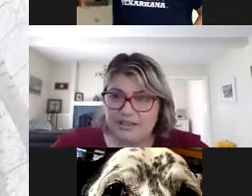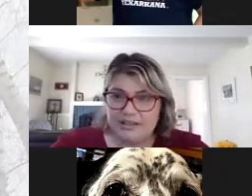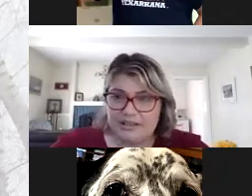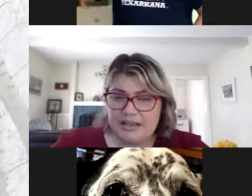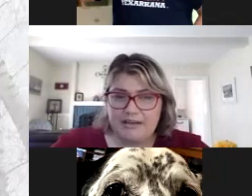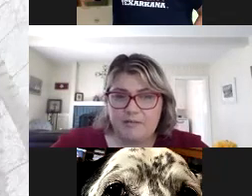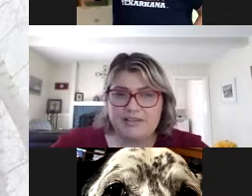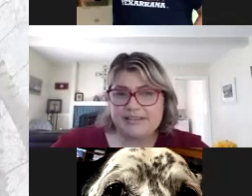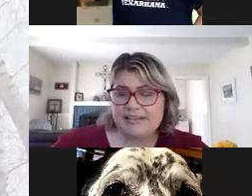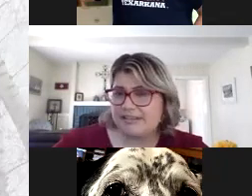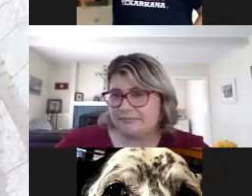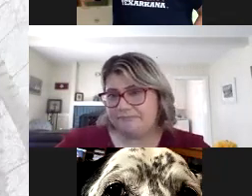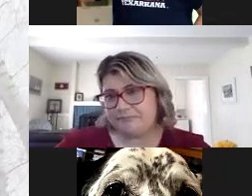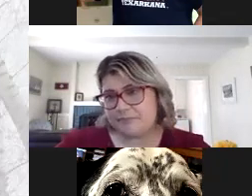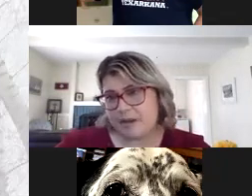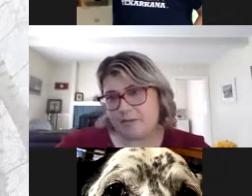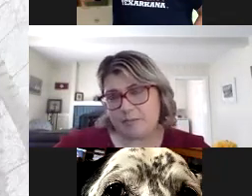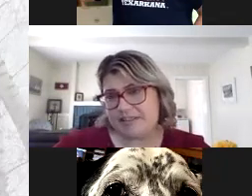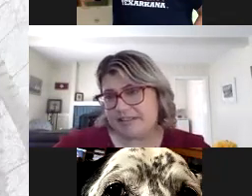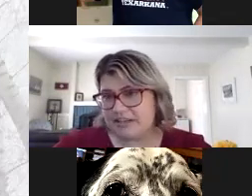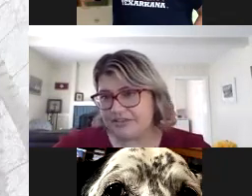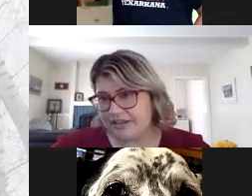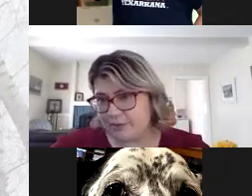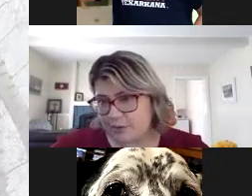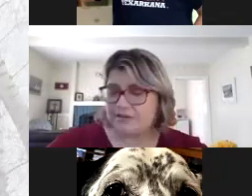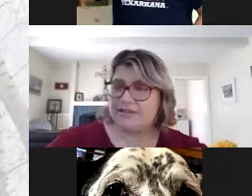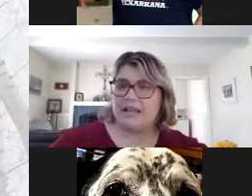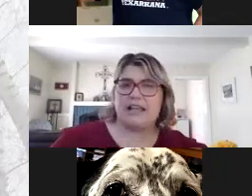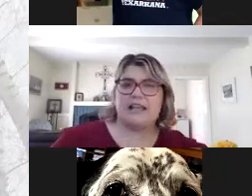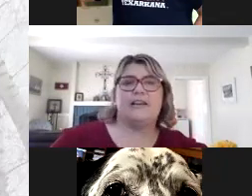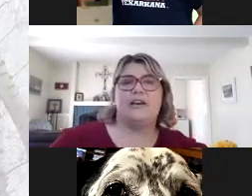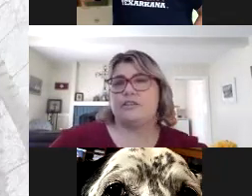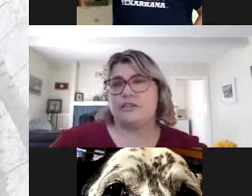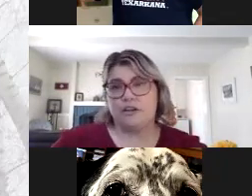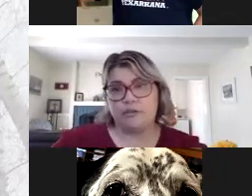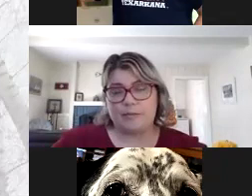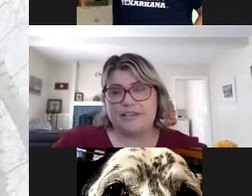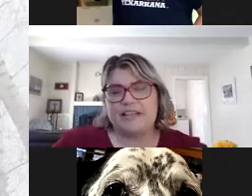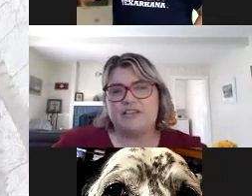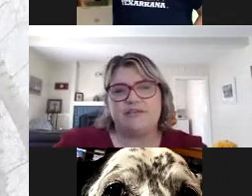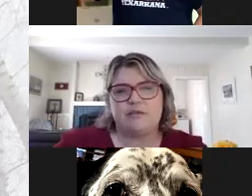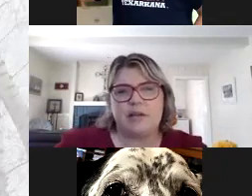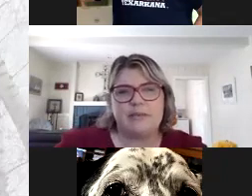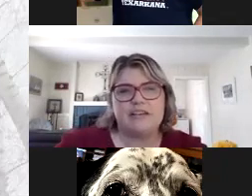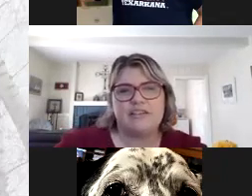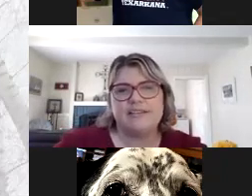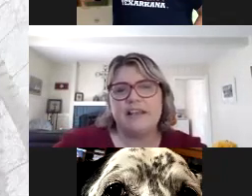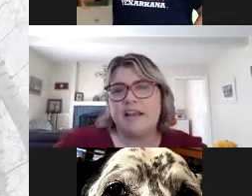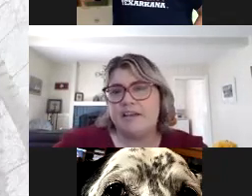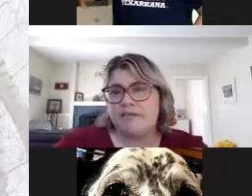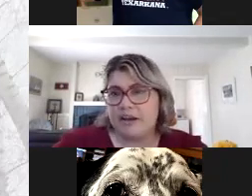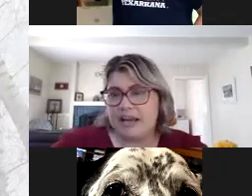representation in the prison system, representation in court, and under and overrepresentation of different